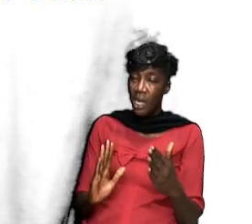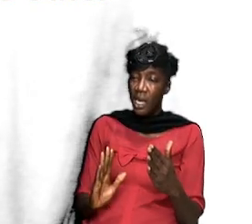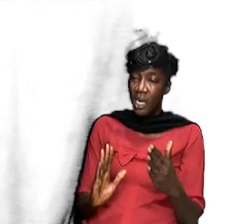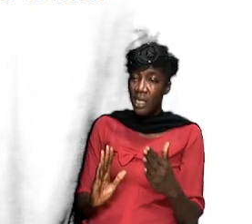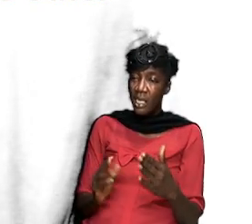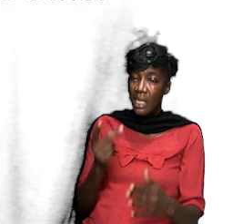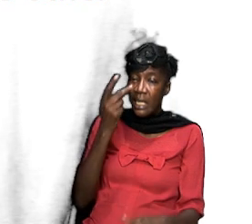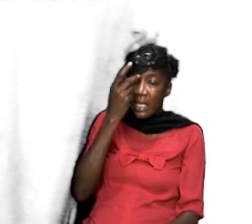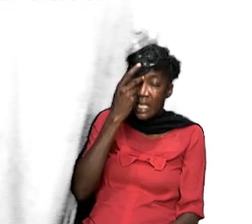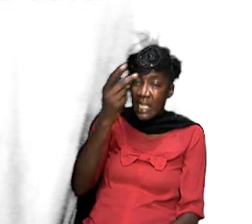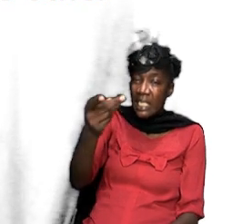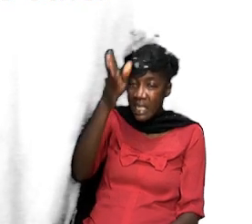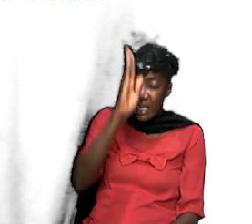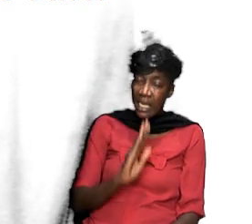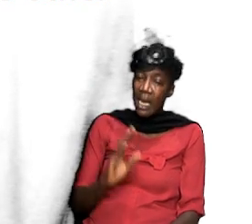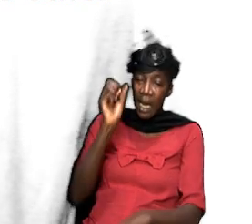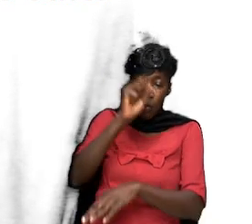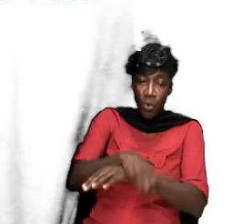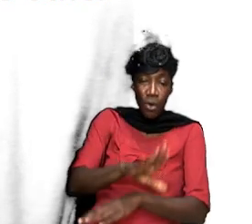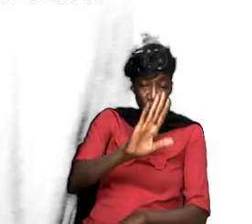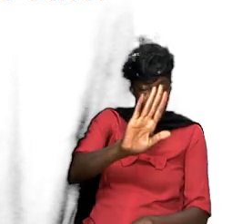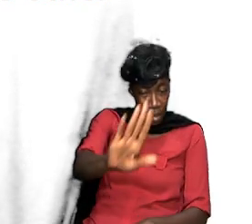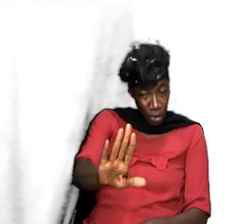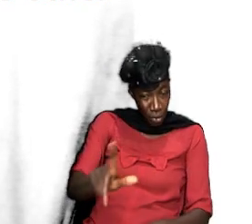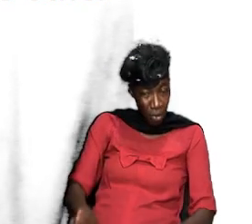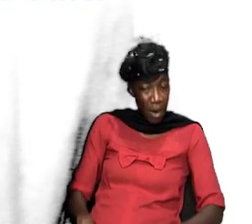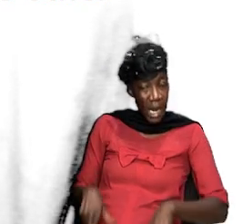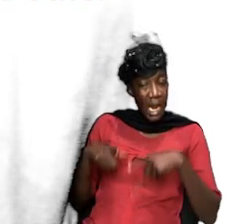have seen God work in your life.